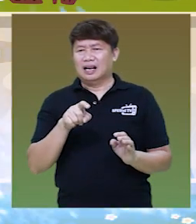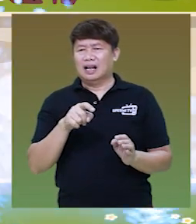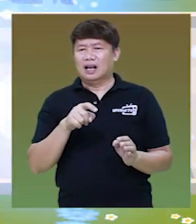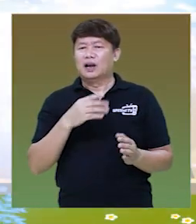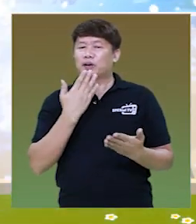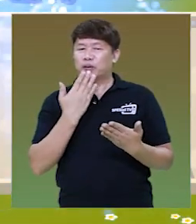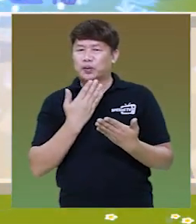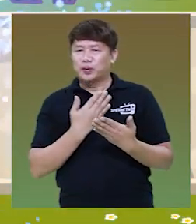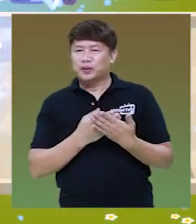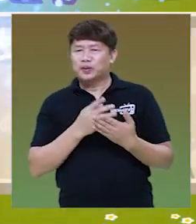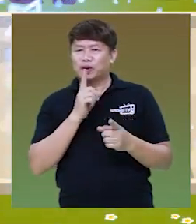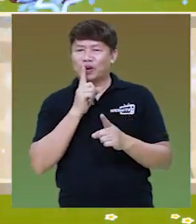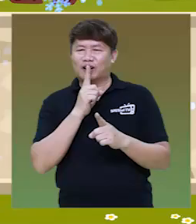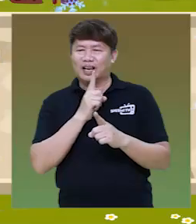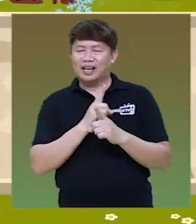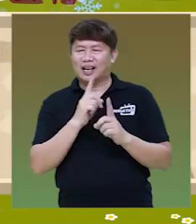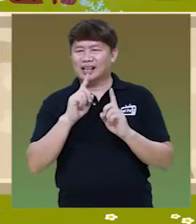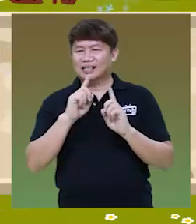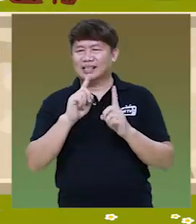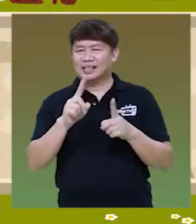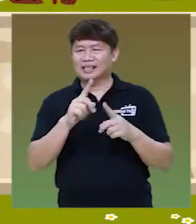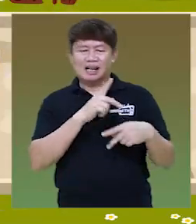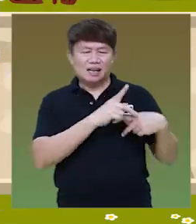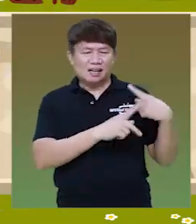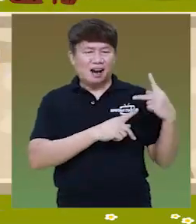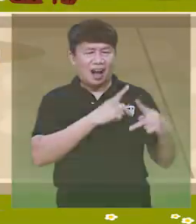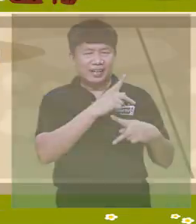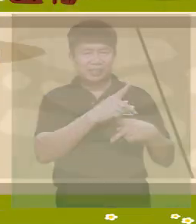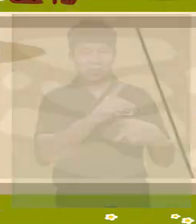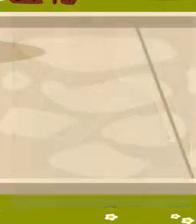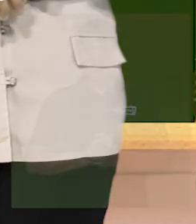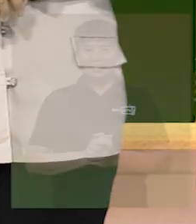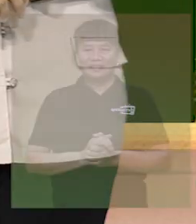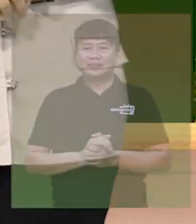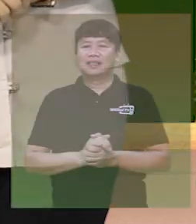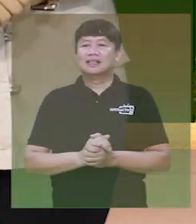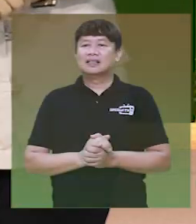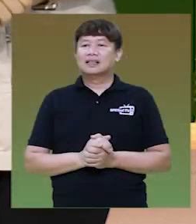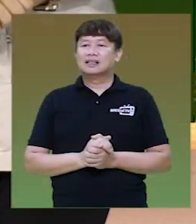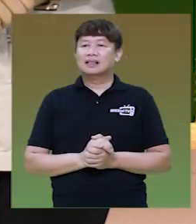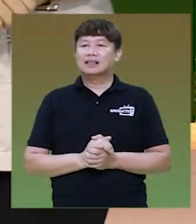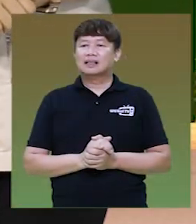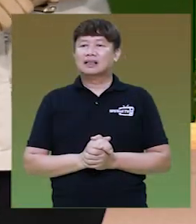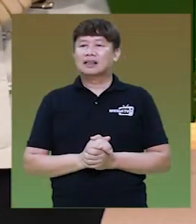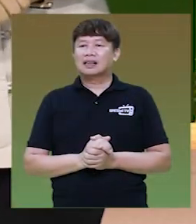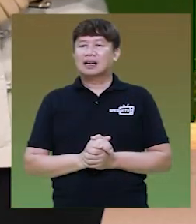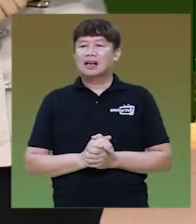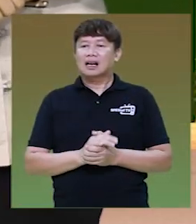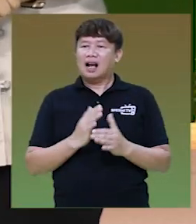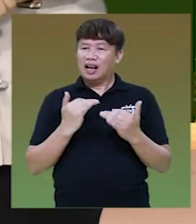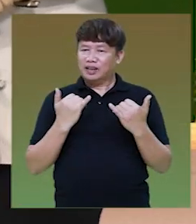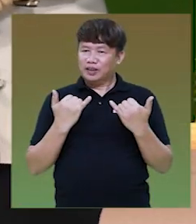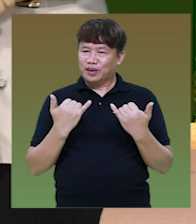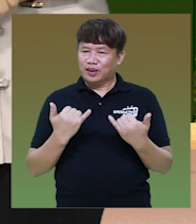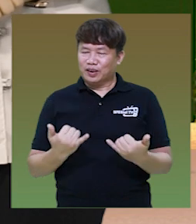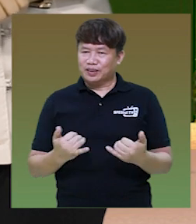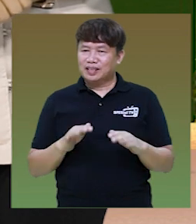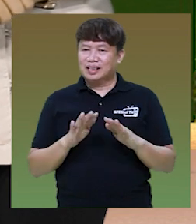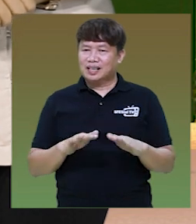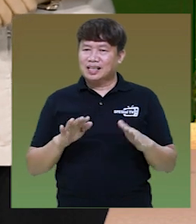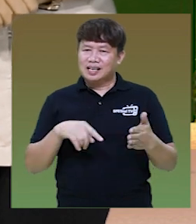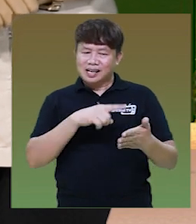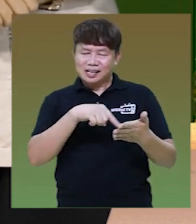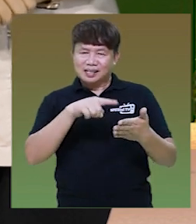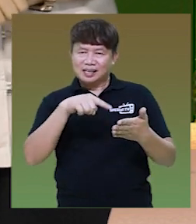Nice one! The correct answer is kind. This time, kids, I will check your learning